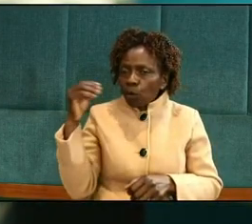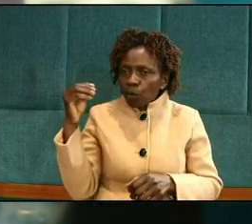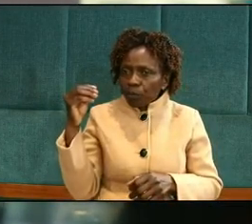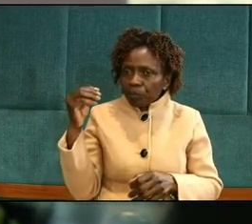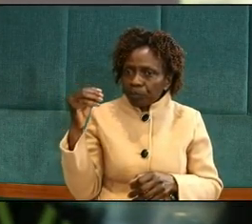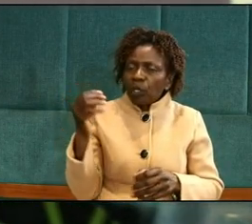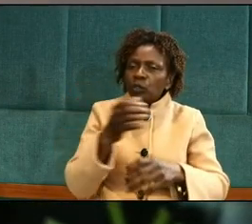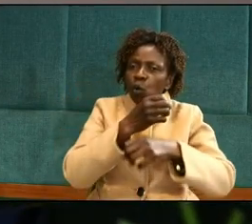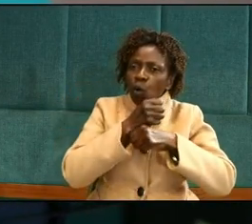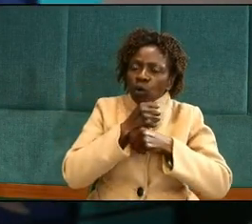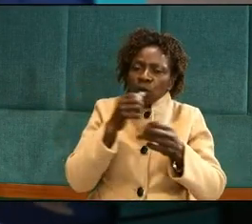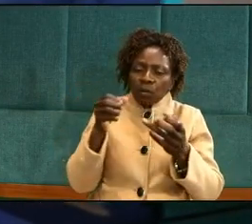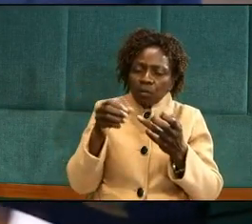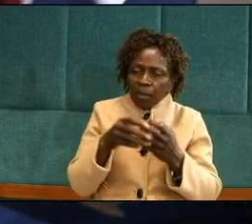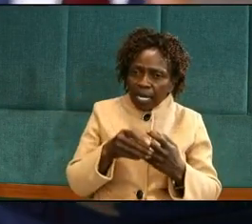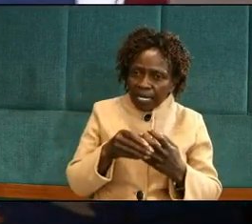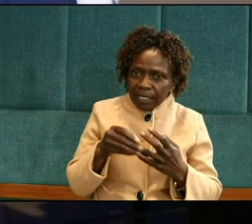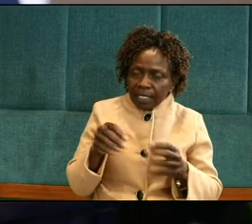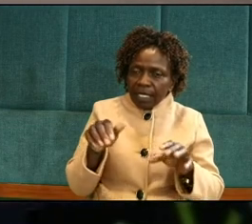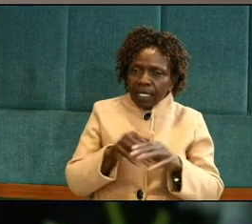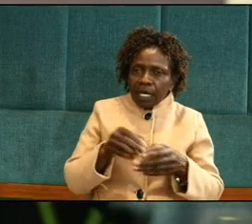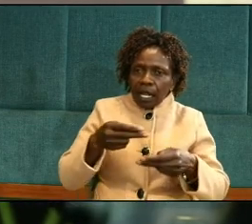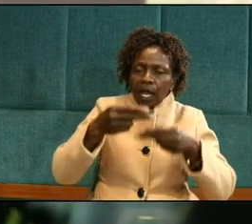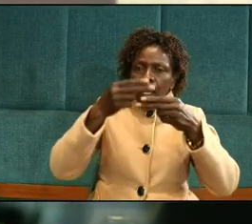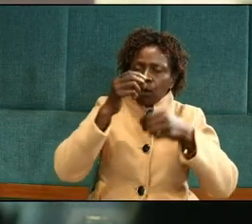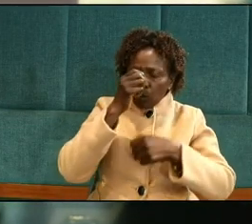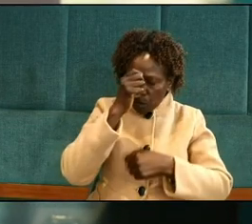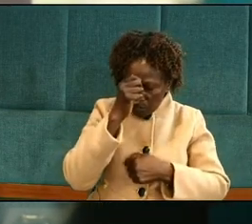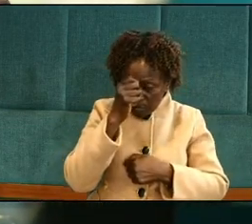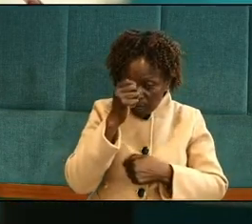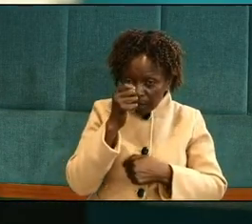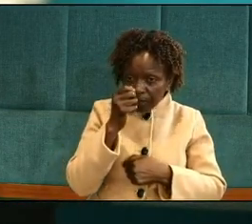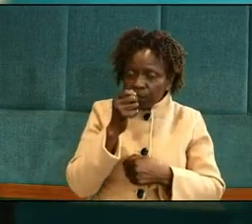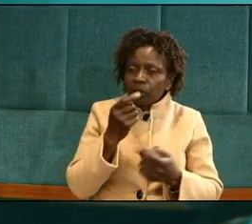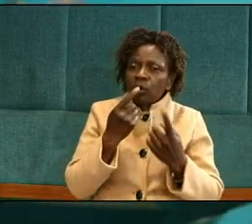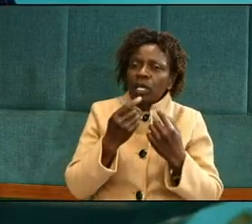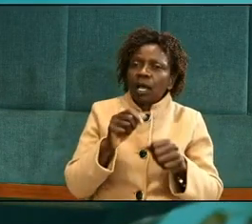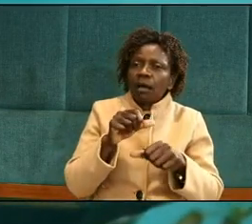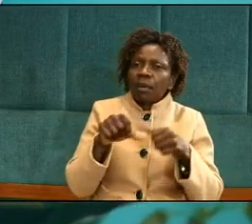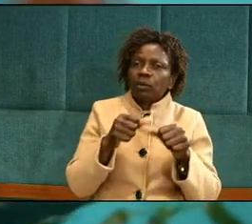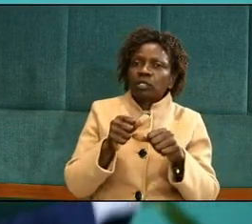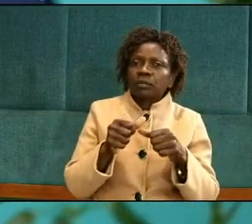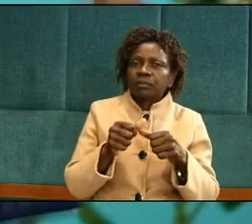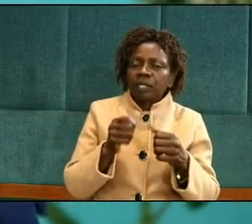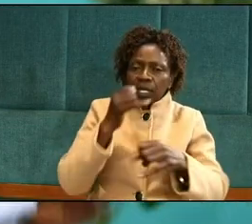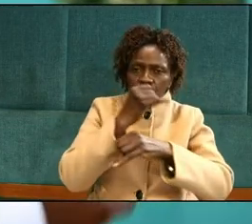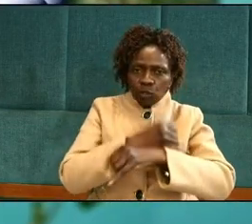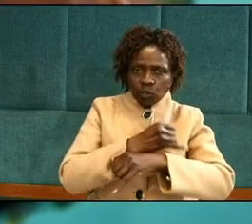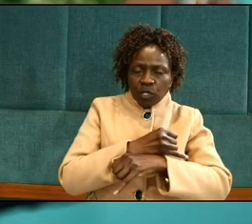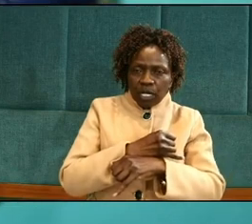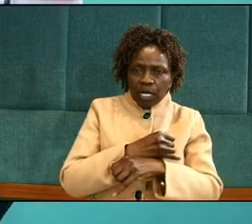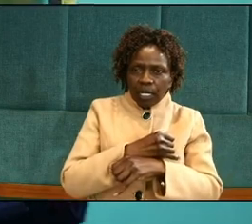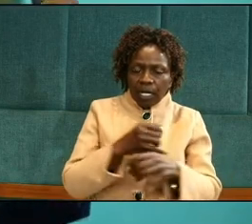marriage in high honor. And when we talk about marriage, we are talking about an